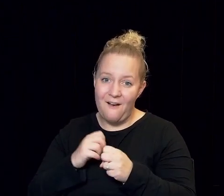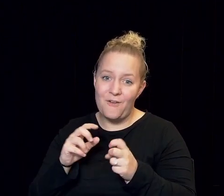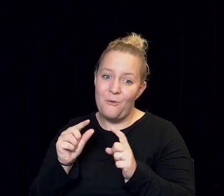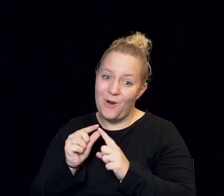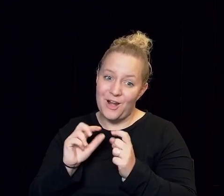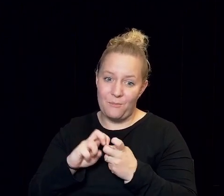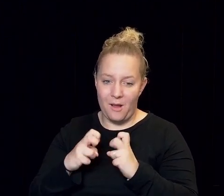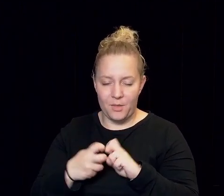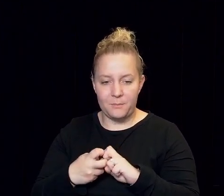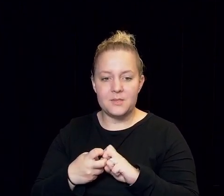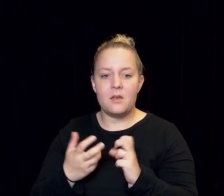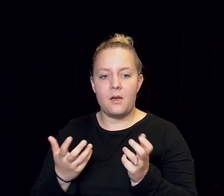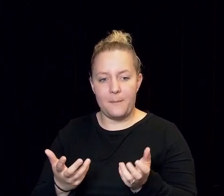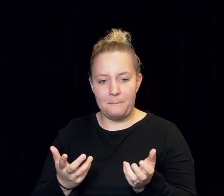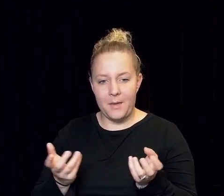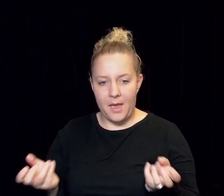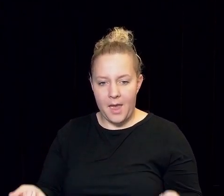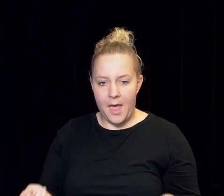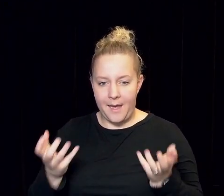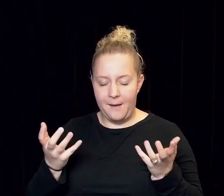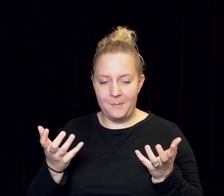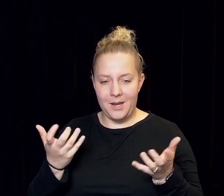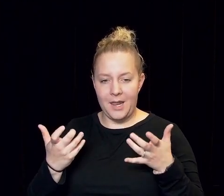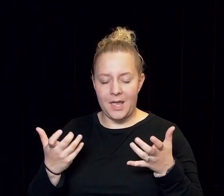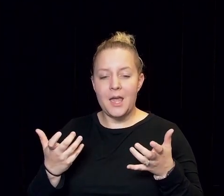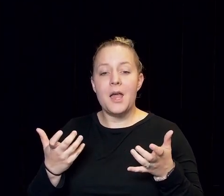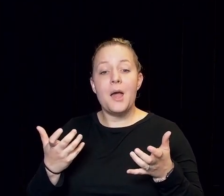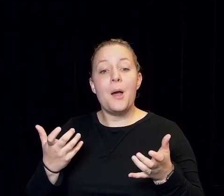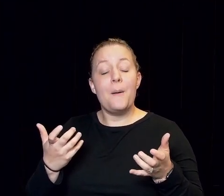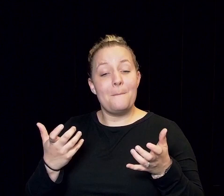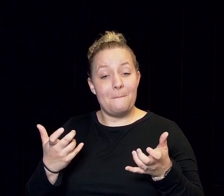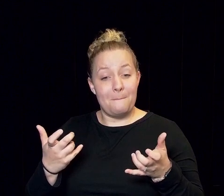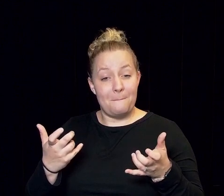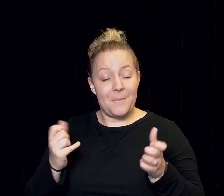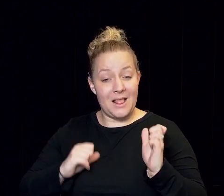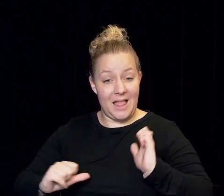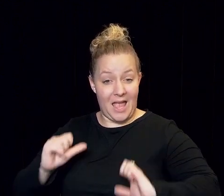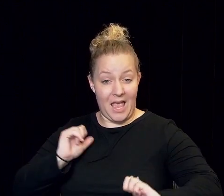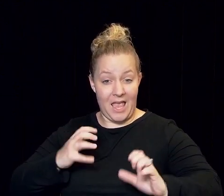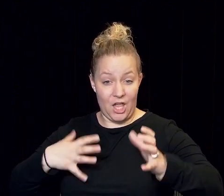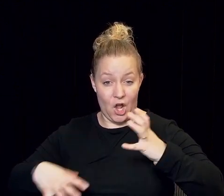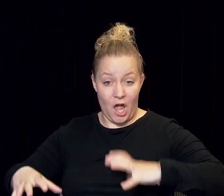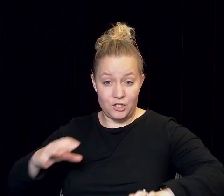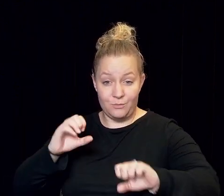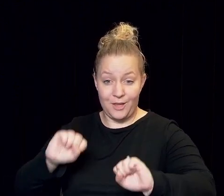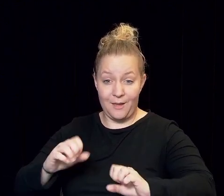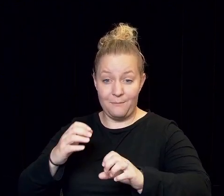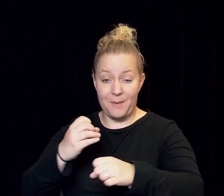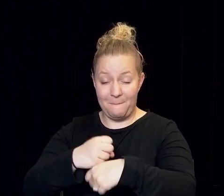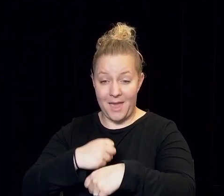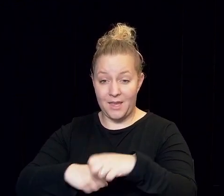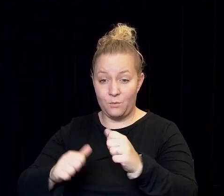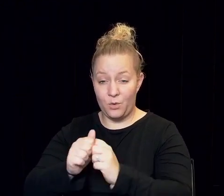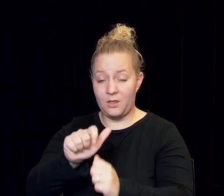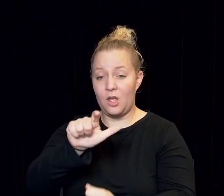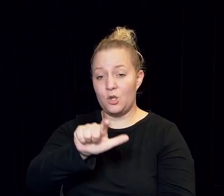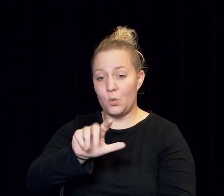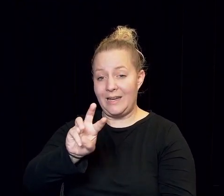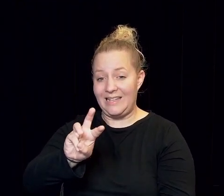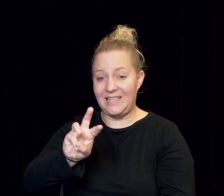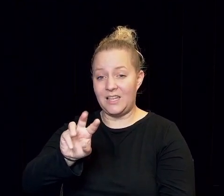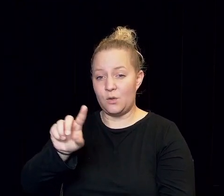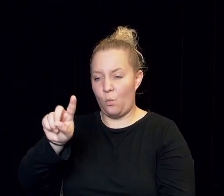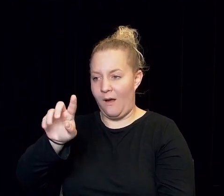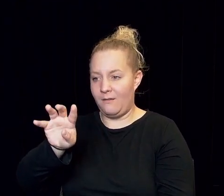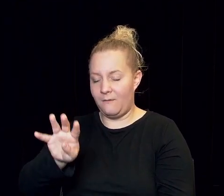problems. How many play costumes can be made with 26 1/4 yards of fabric if each one requires that